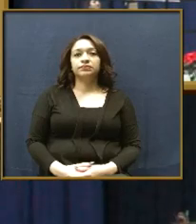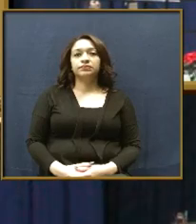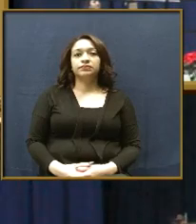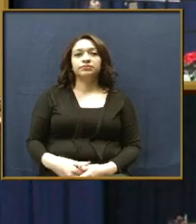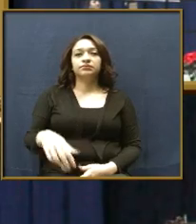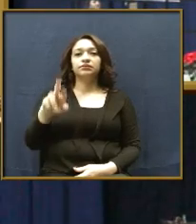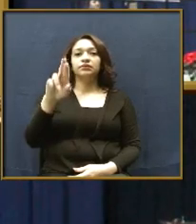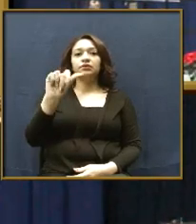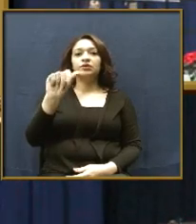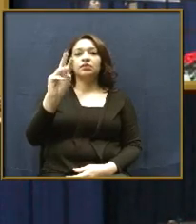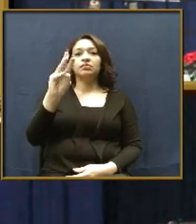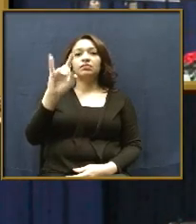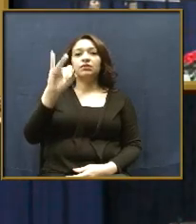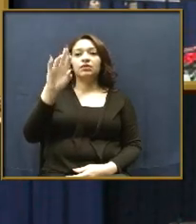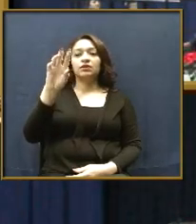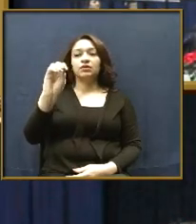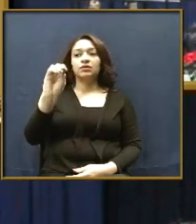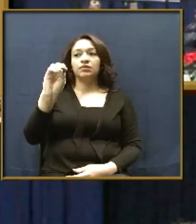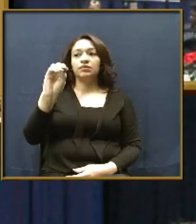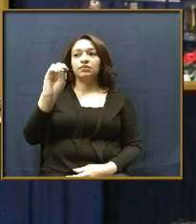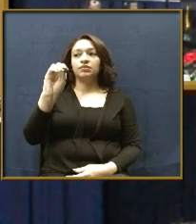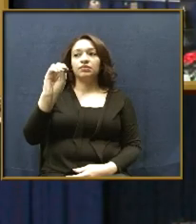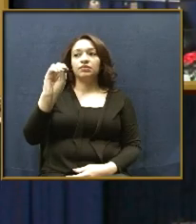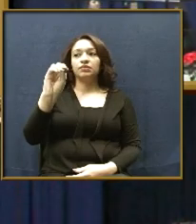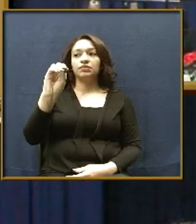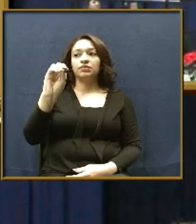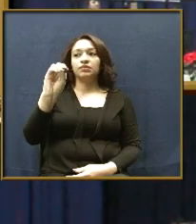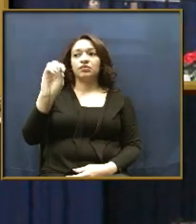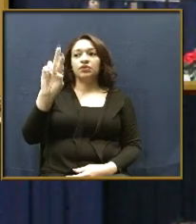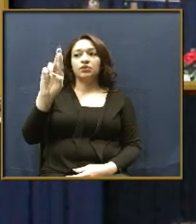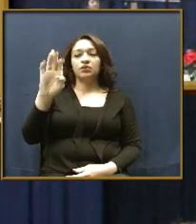Ramiro Moreno, Phi Kappa Phi.